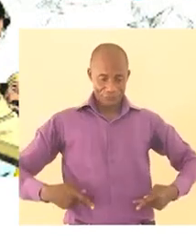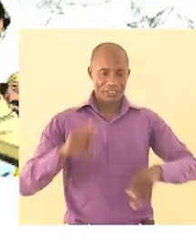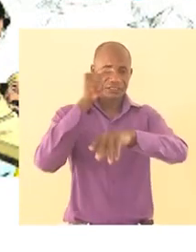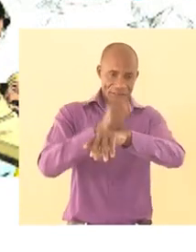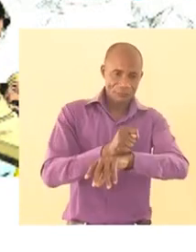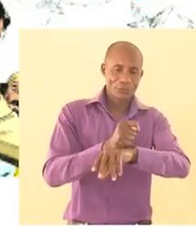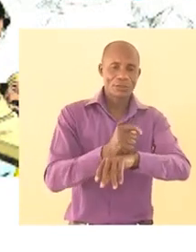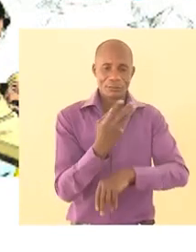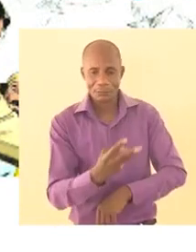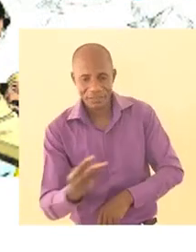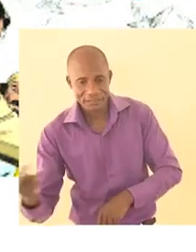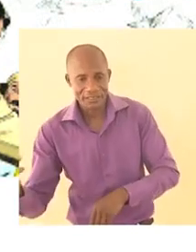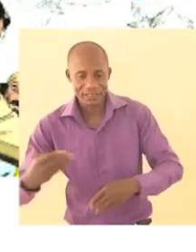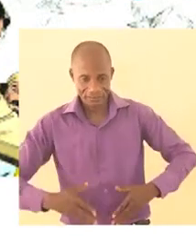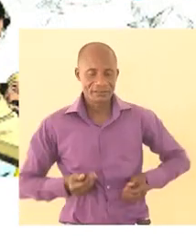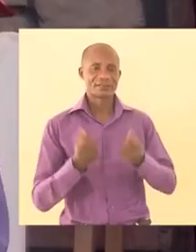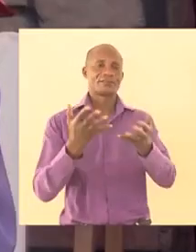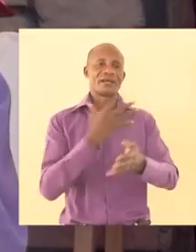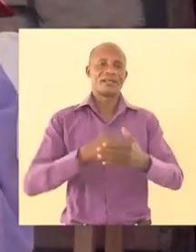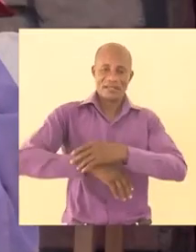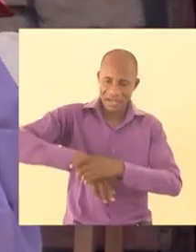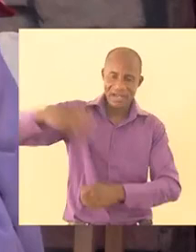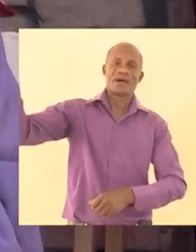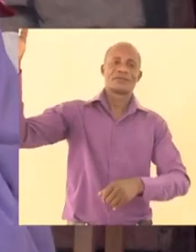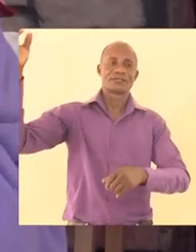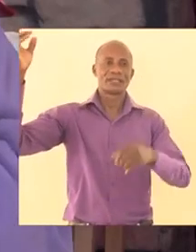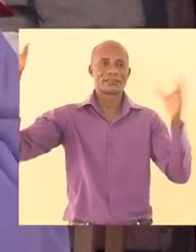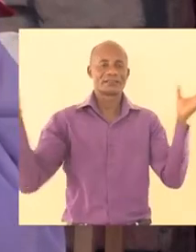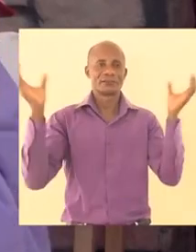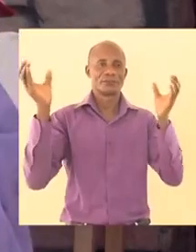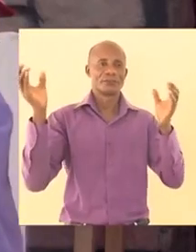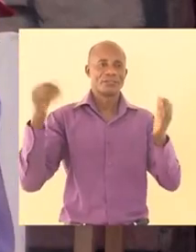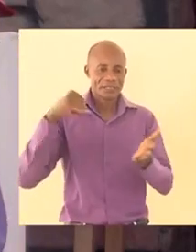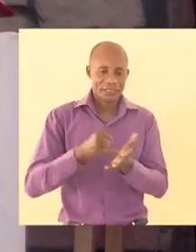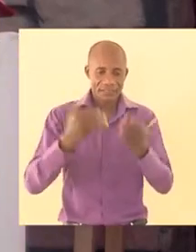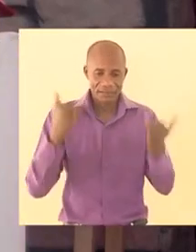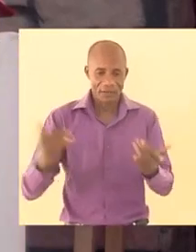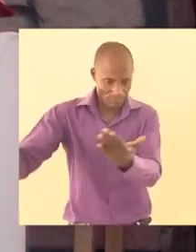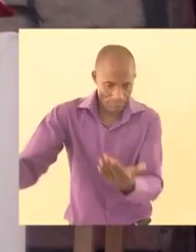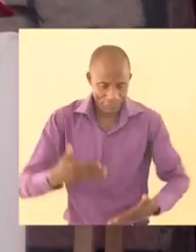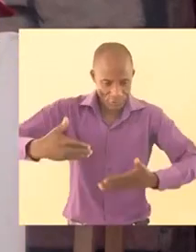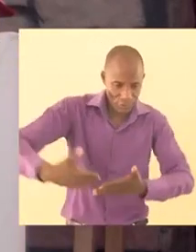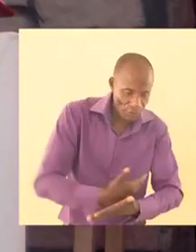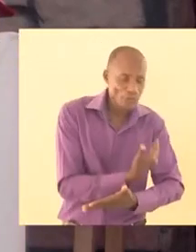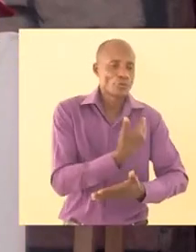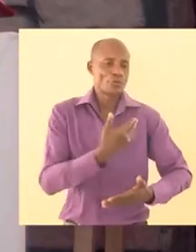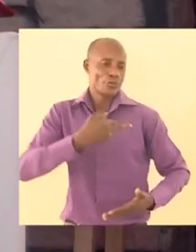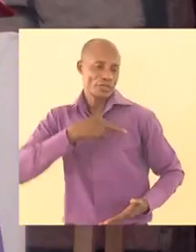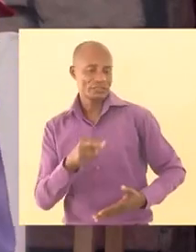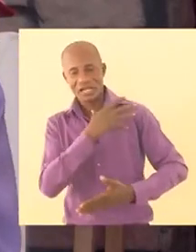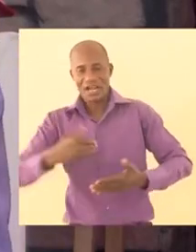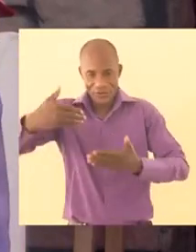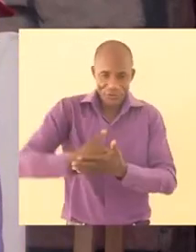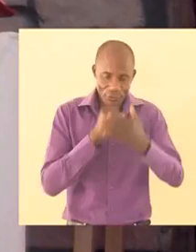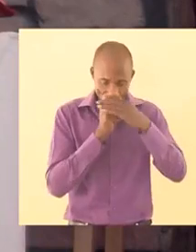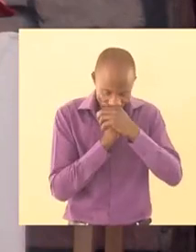material sacrifice, and of outside rituals. It now introduces a new religion and a new worship,